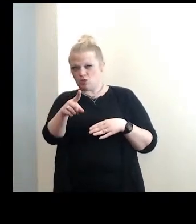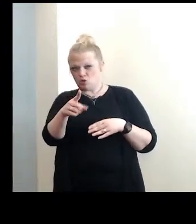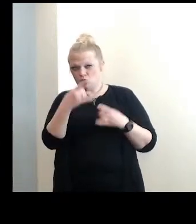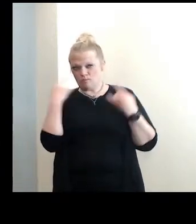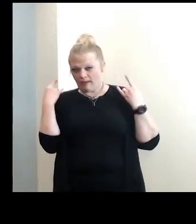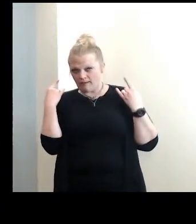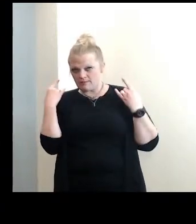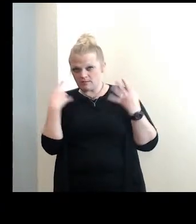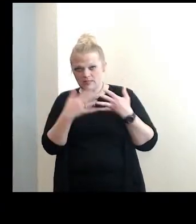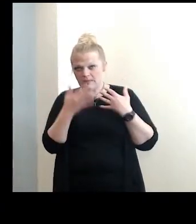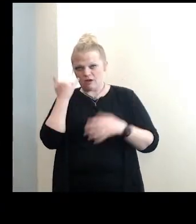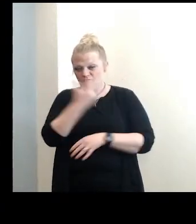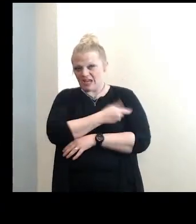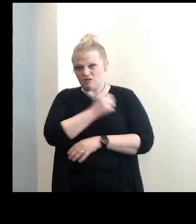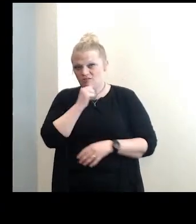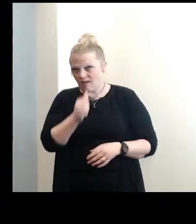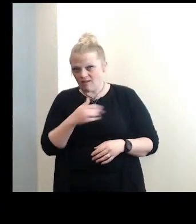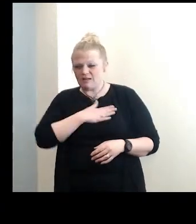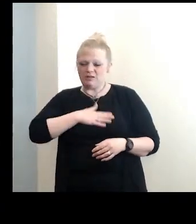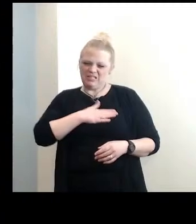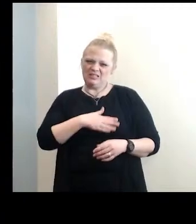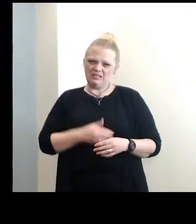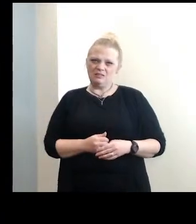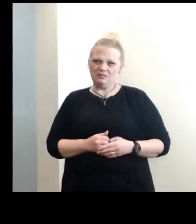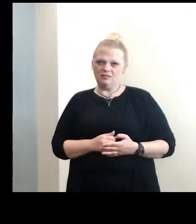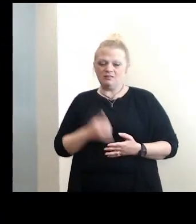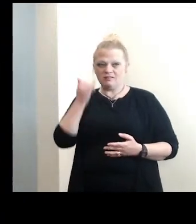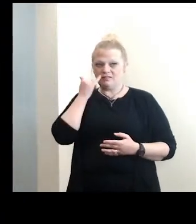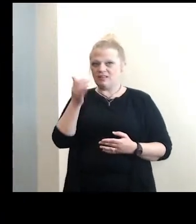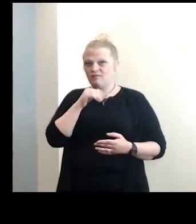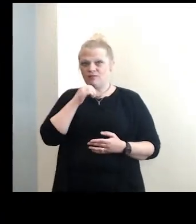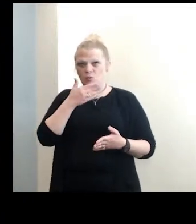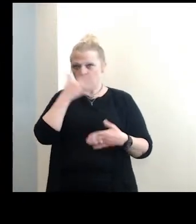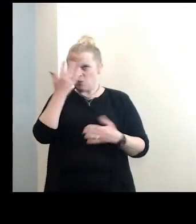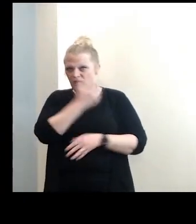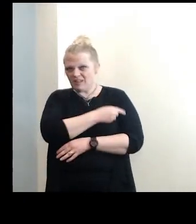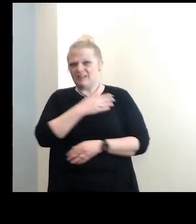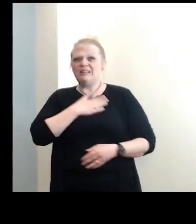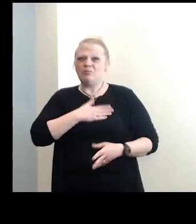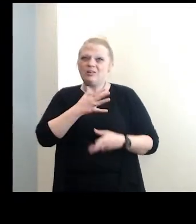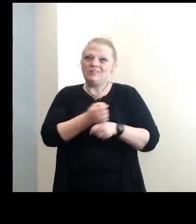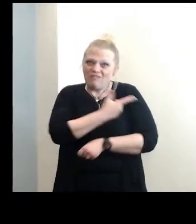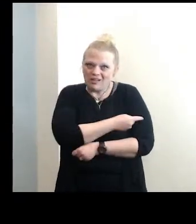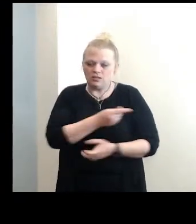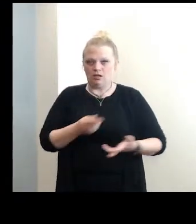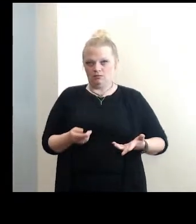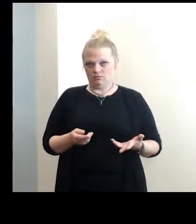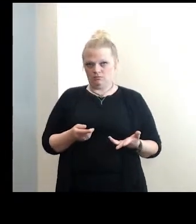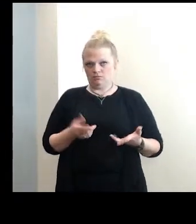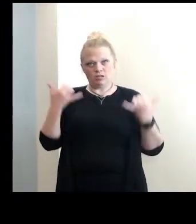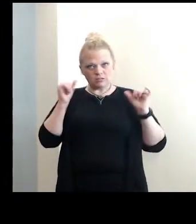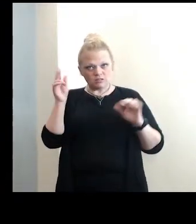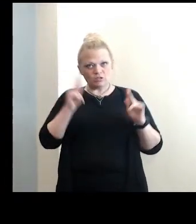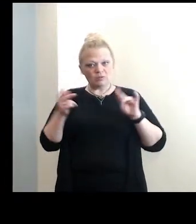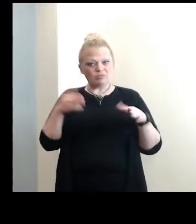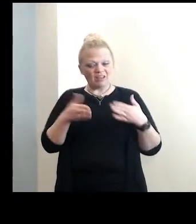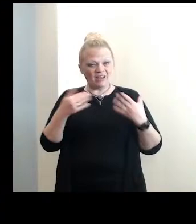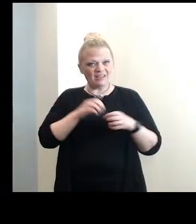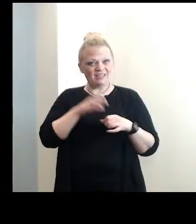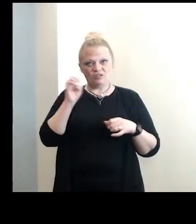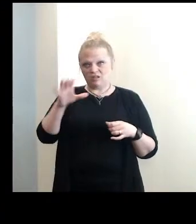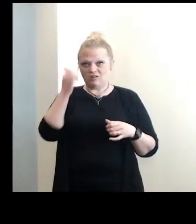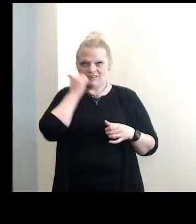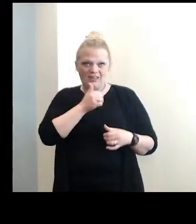mask, even if you're fully vaccinated, please wear a mask. If you're unvaccinated, please get vaccinated. There are still people dying in Erie